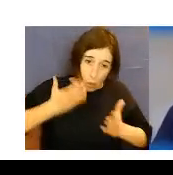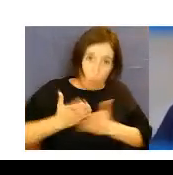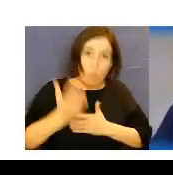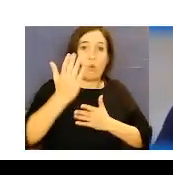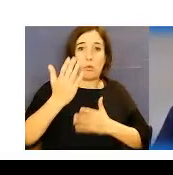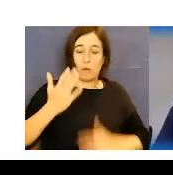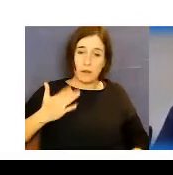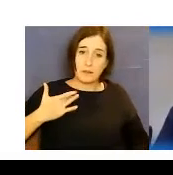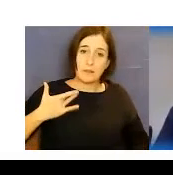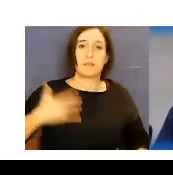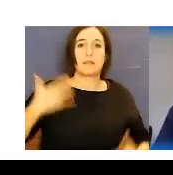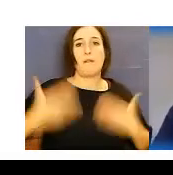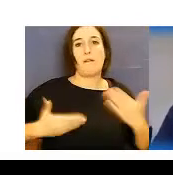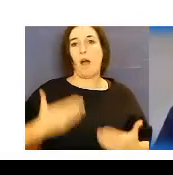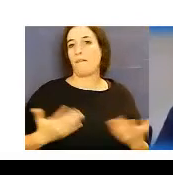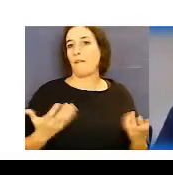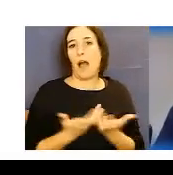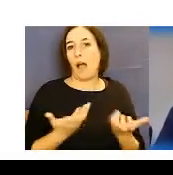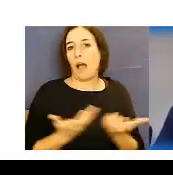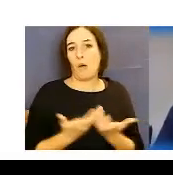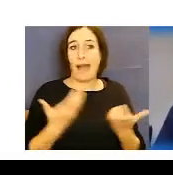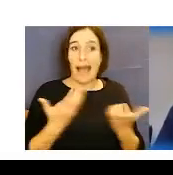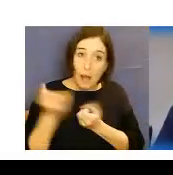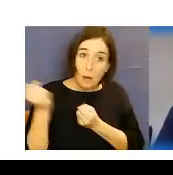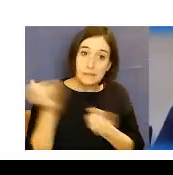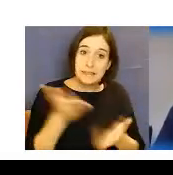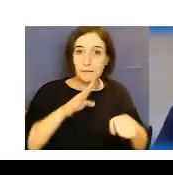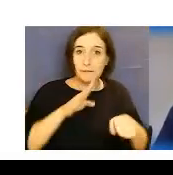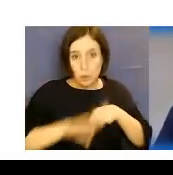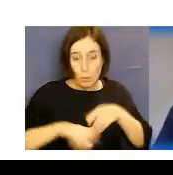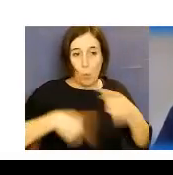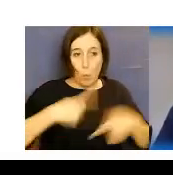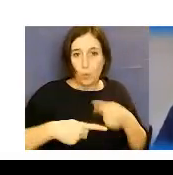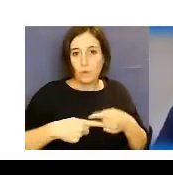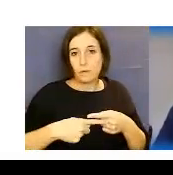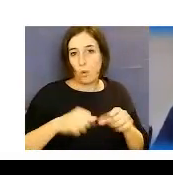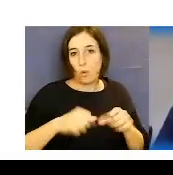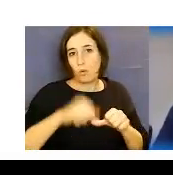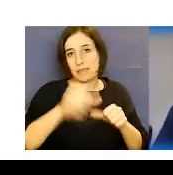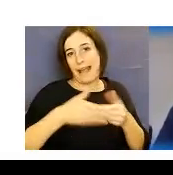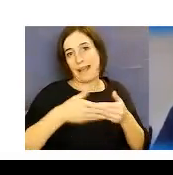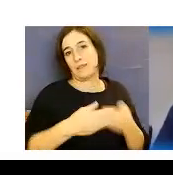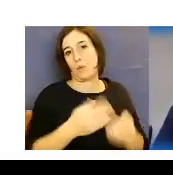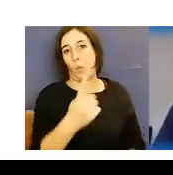deliver sport continuously for the next 12 months. So we've got a strong volunteer